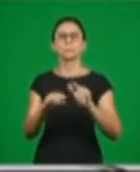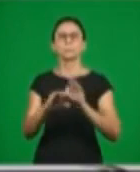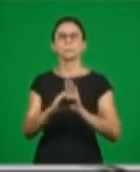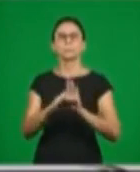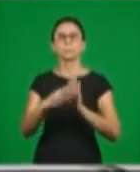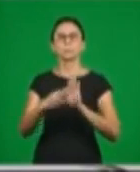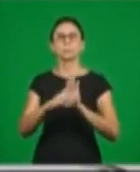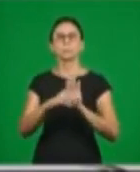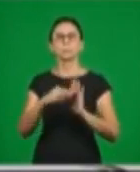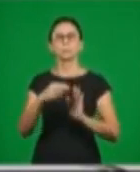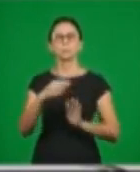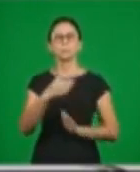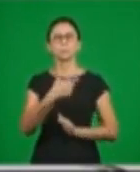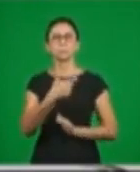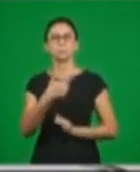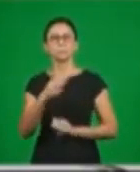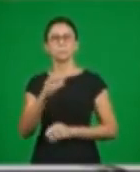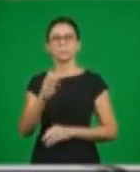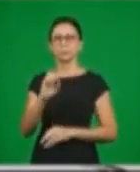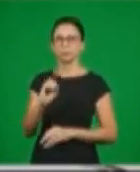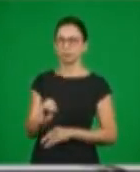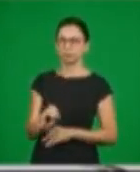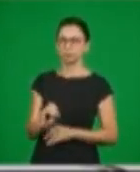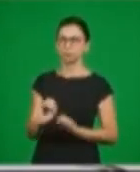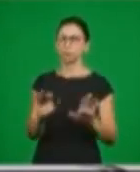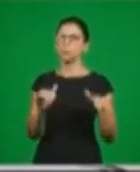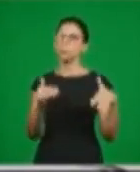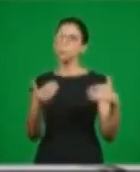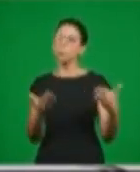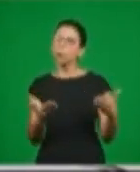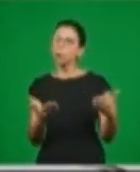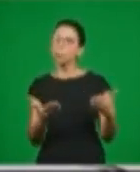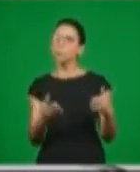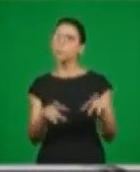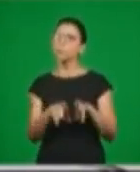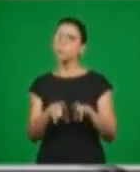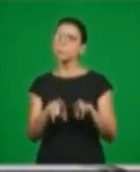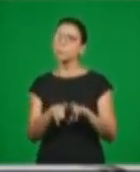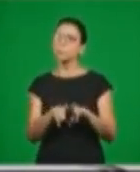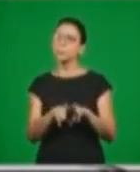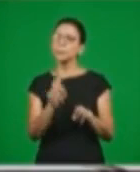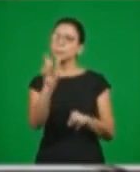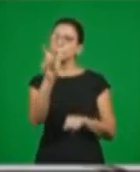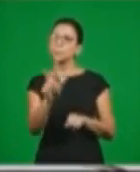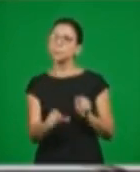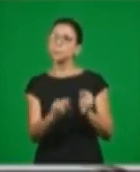sound of the trumpet of verse 20? And what is the person of the